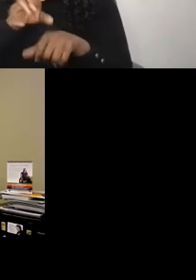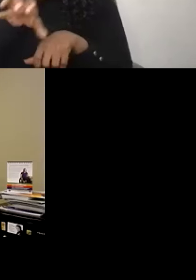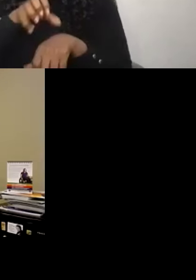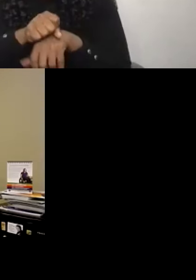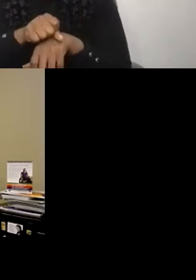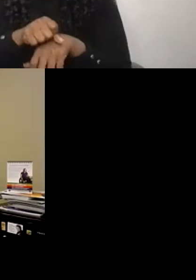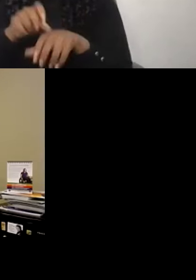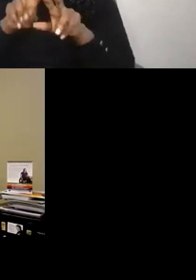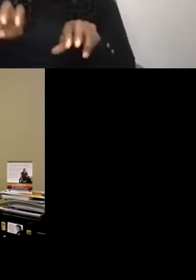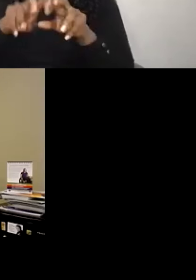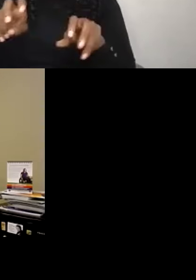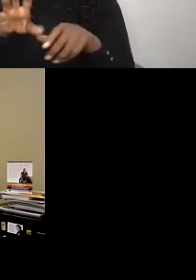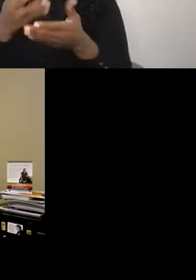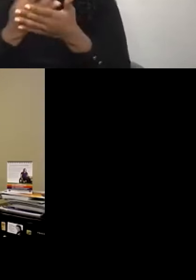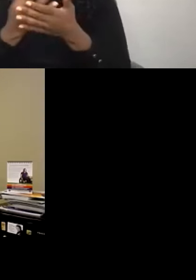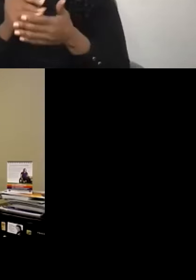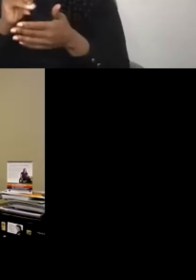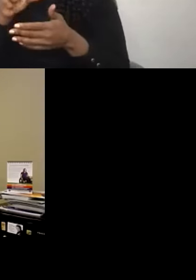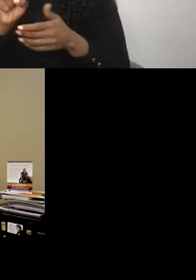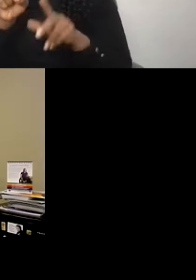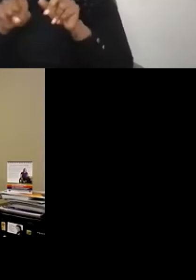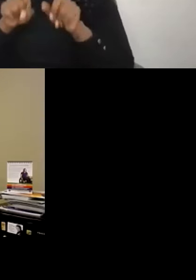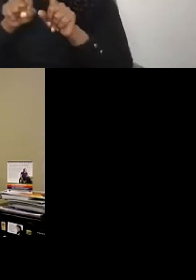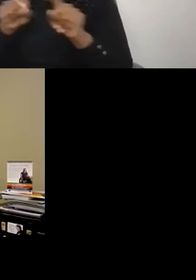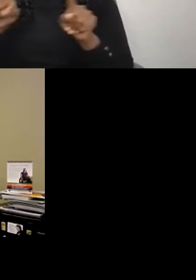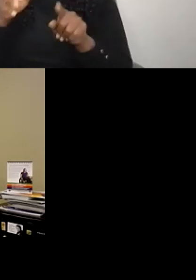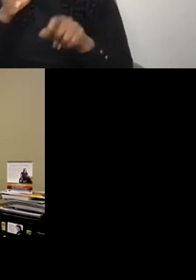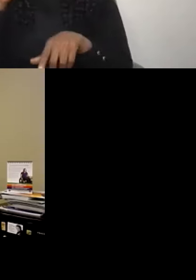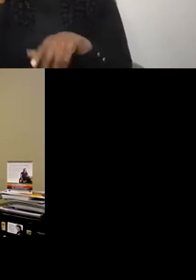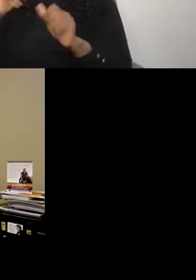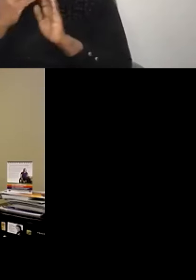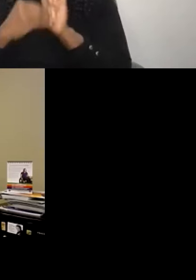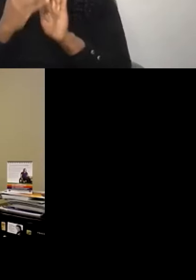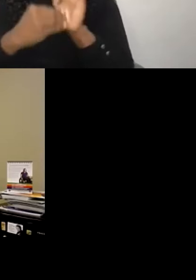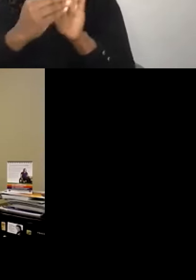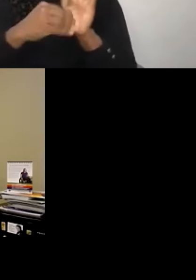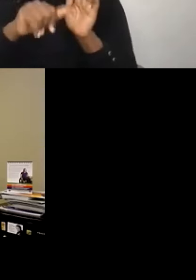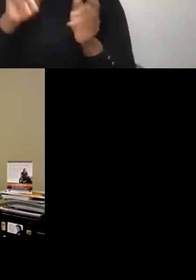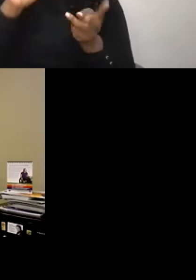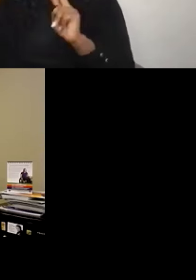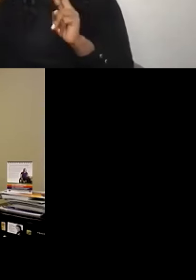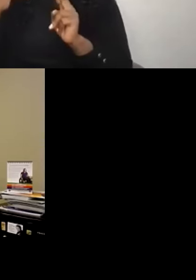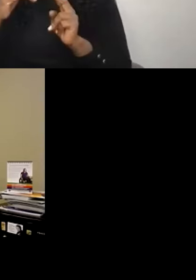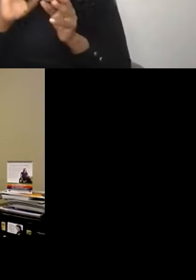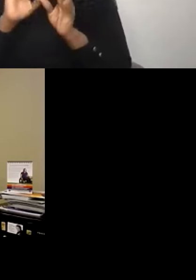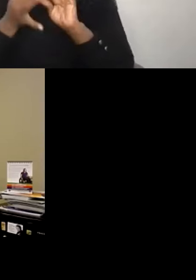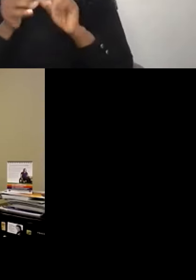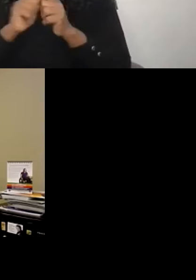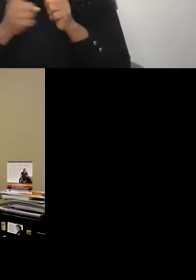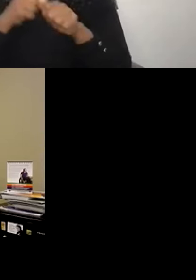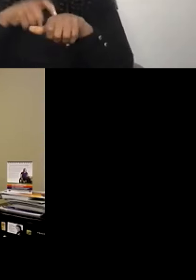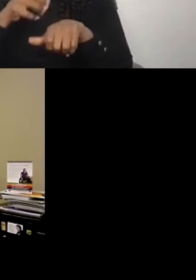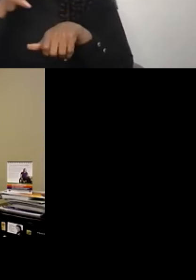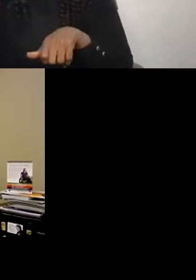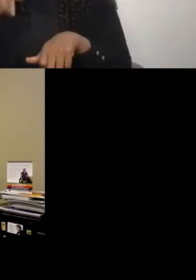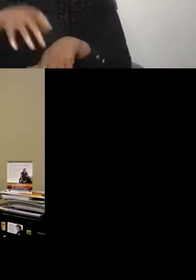The screening tools, such as questionnaires that parents complete, sometimes can be misinterpreted, especially by first-time parents.